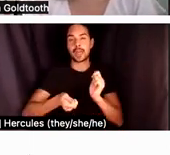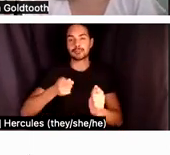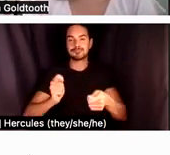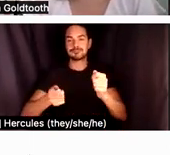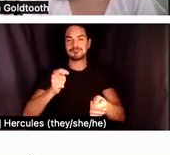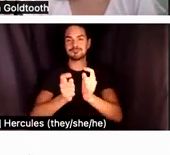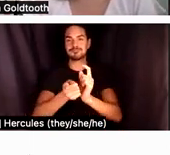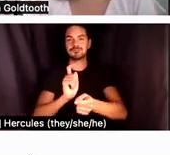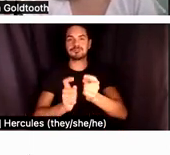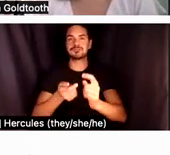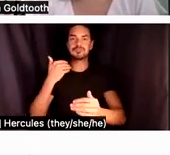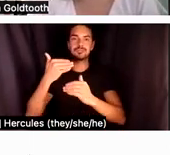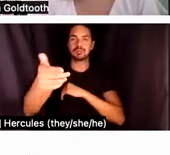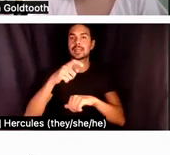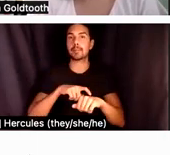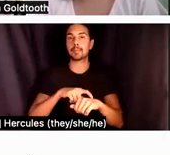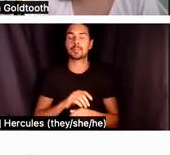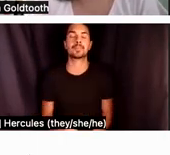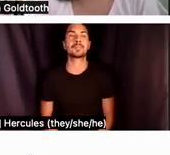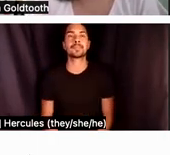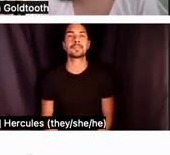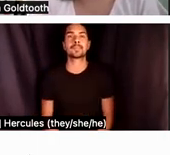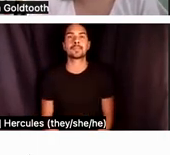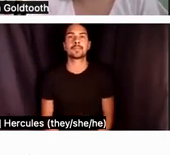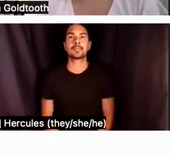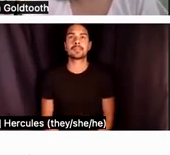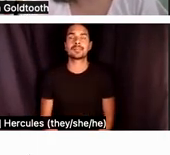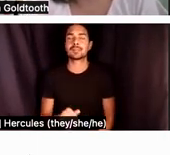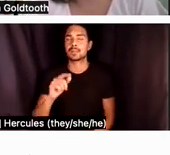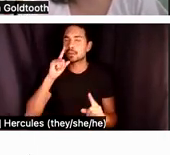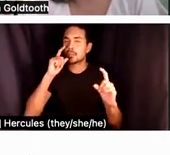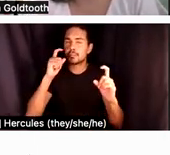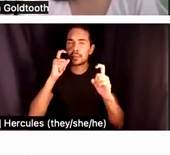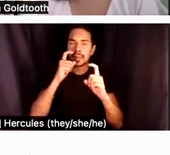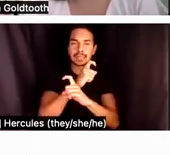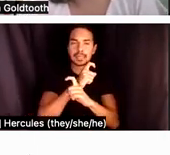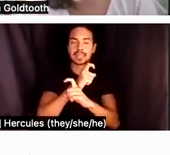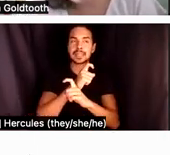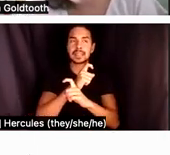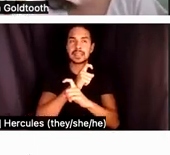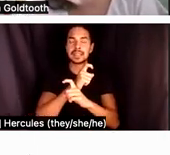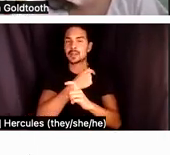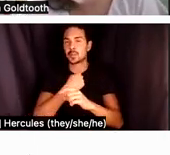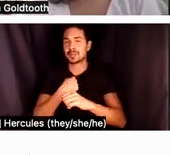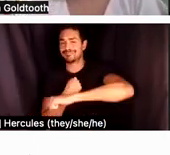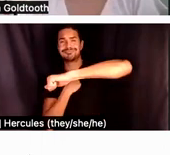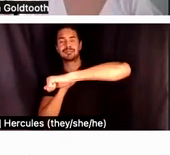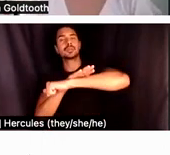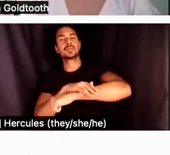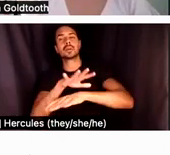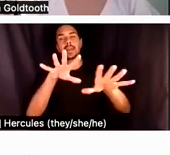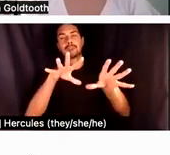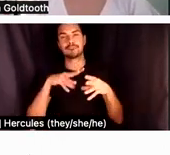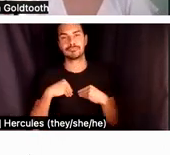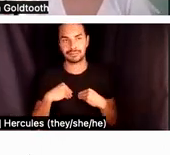more that we embrace kind of the complexities and name it and connect with one another,